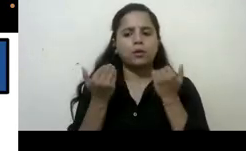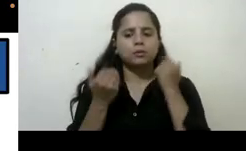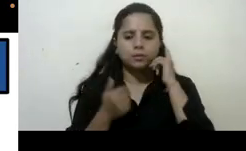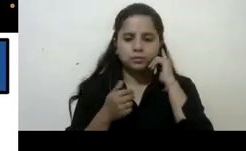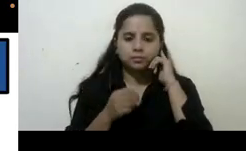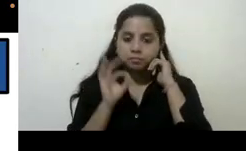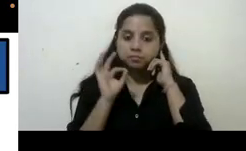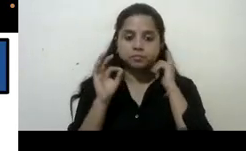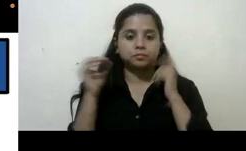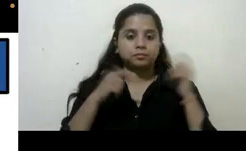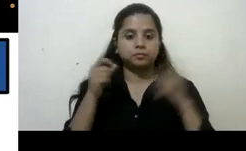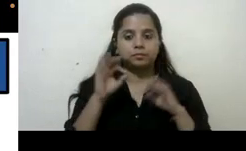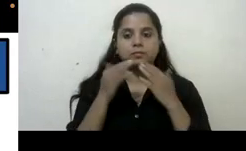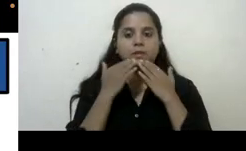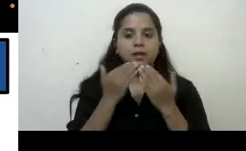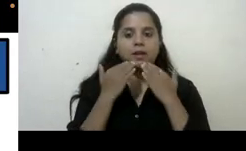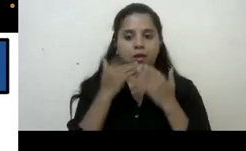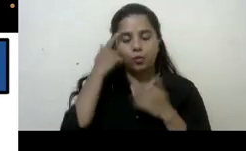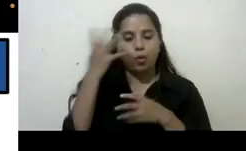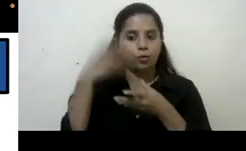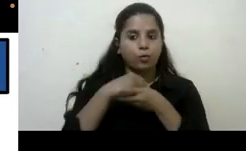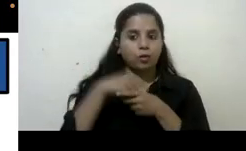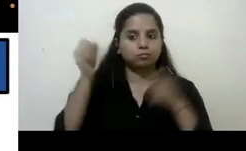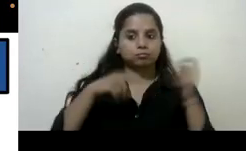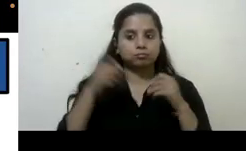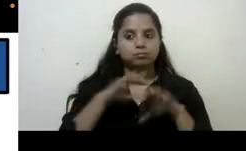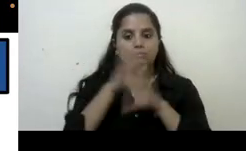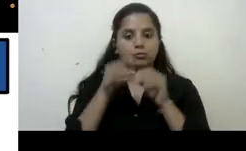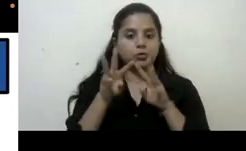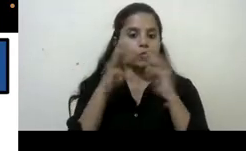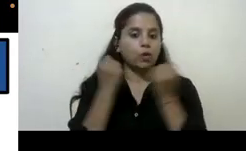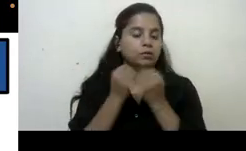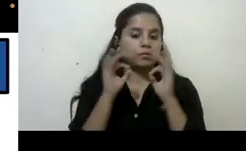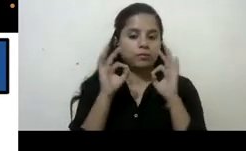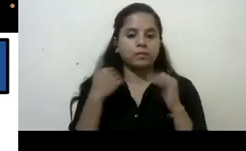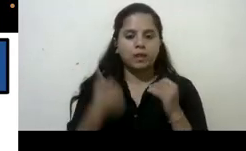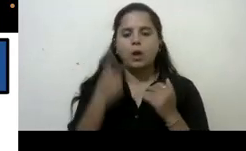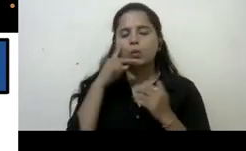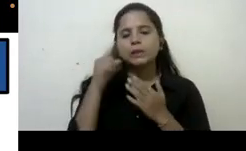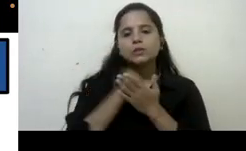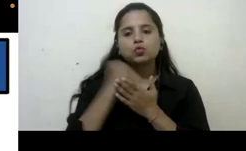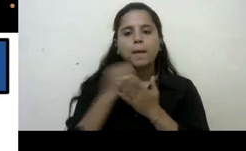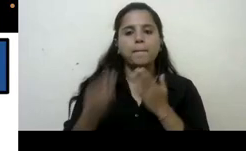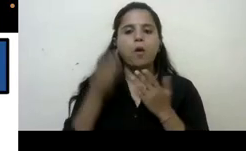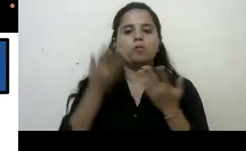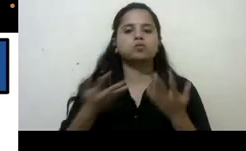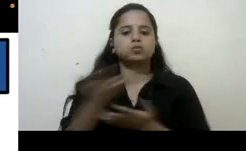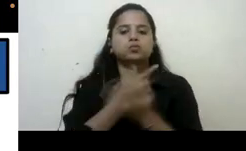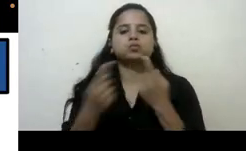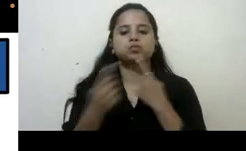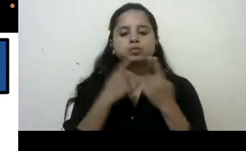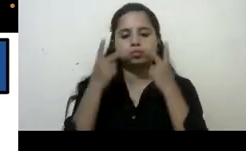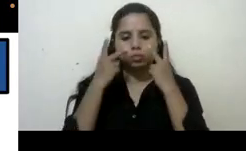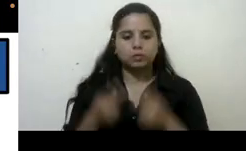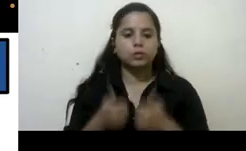Nice. Thank you. Thank you for engaging so much in this workshop. I will try to make this workshop more interactive.